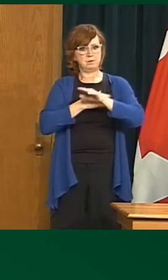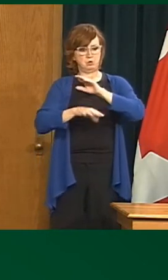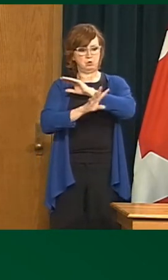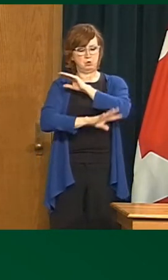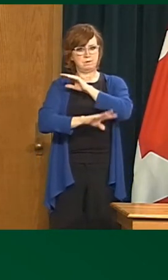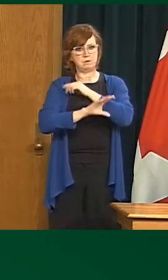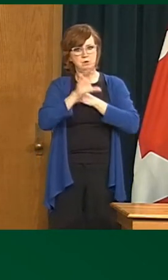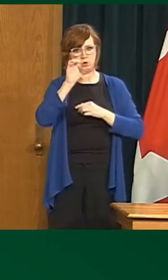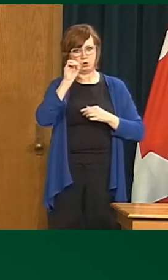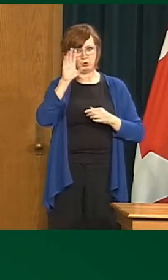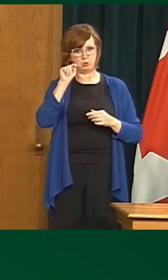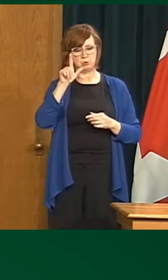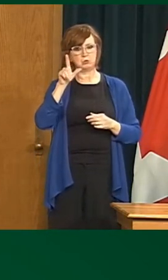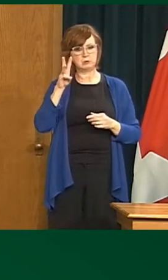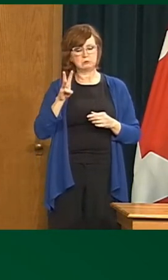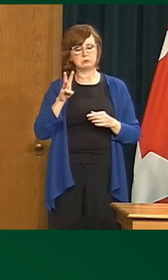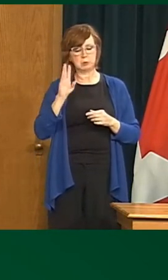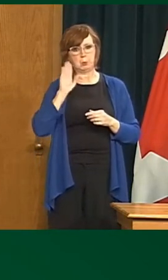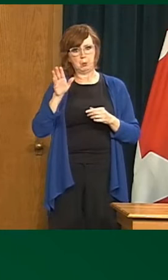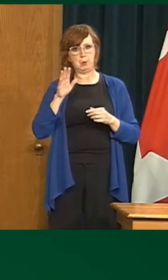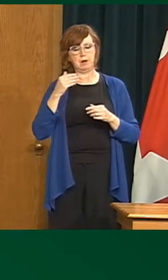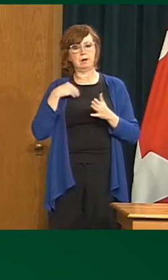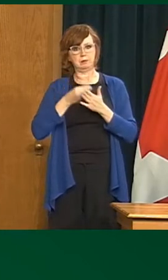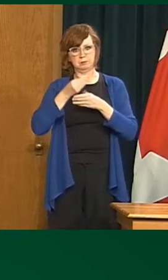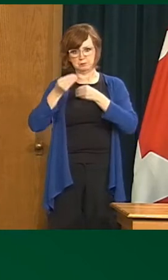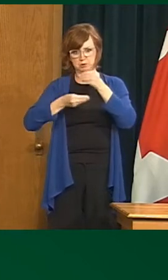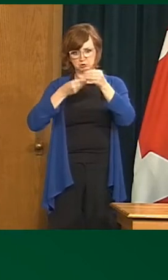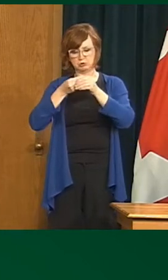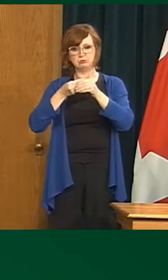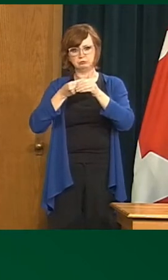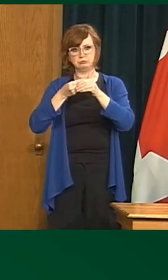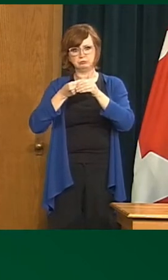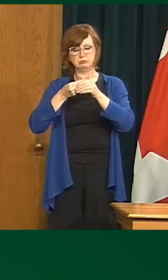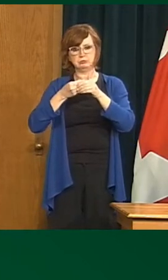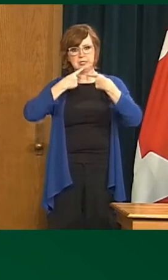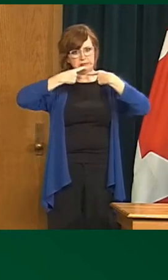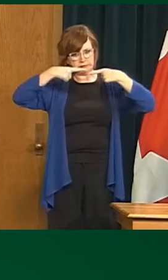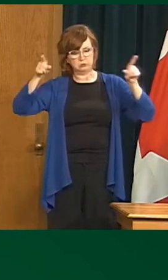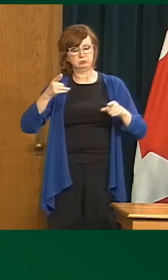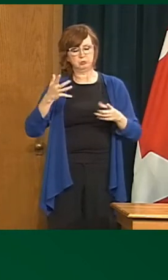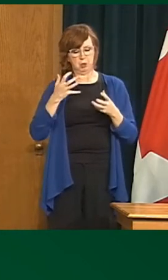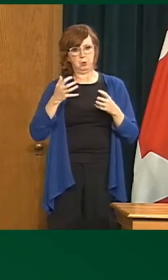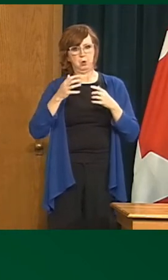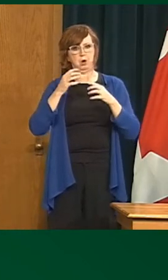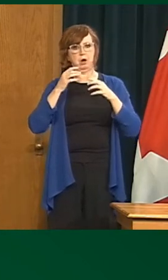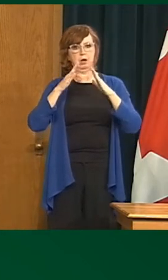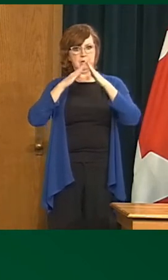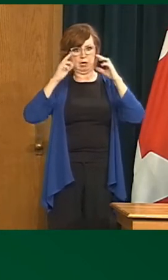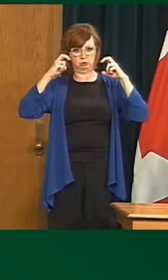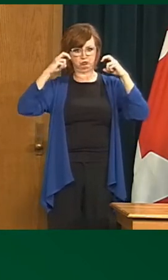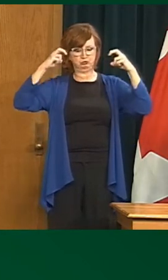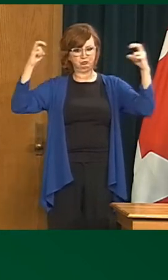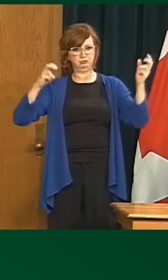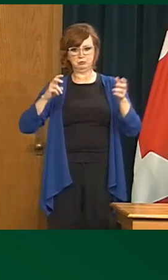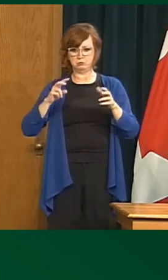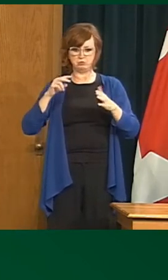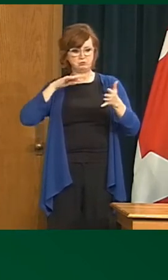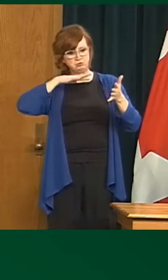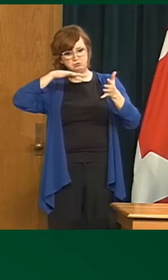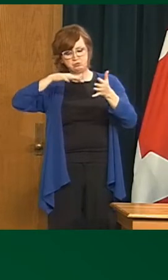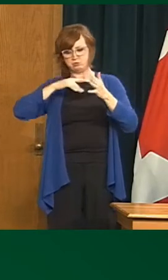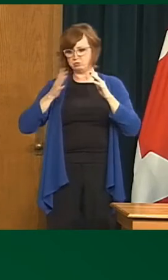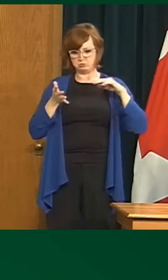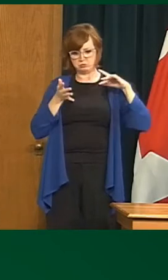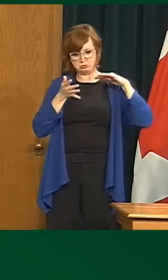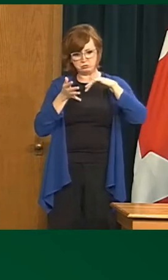to present a budget in the legislature so that it can have the legislative oversight that it should have and that, quite frankly, all budgets